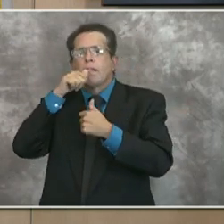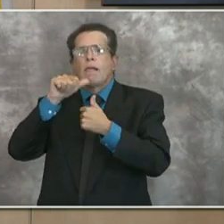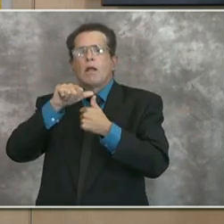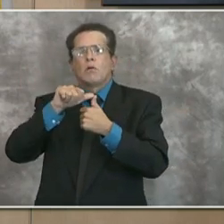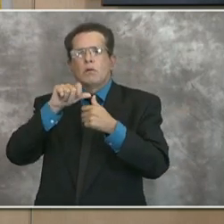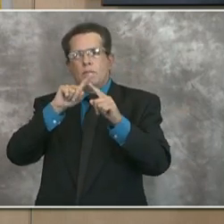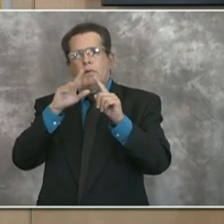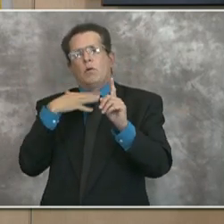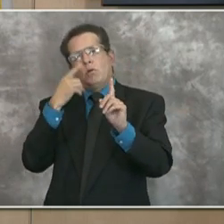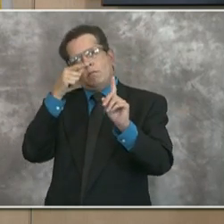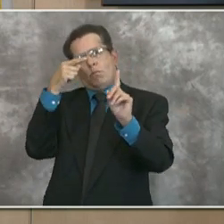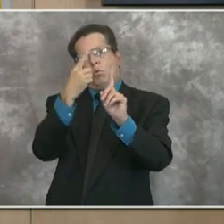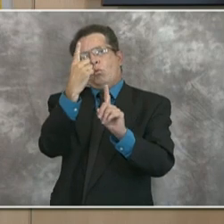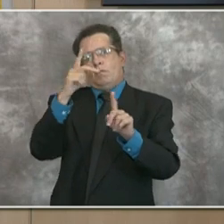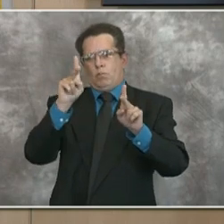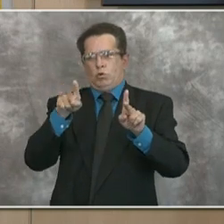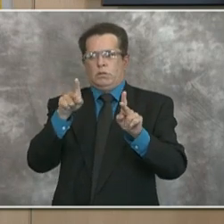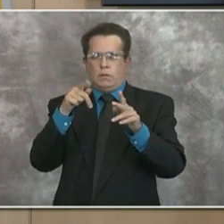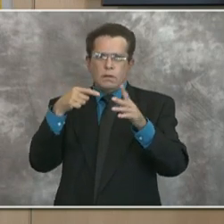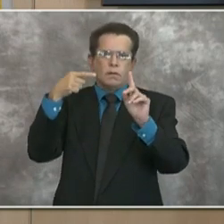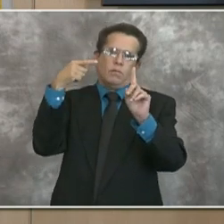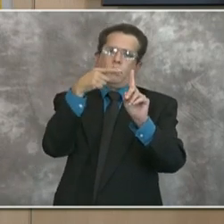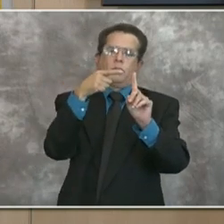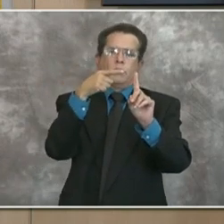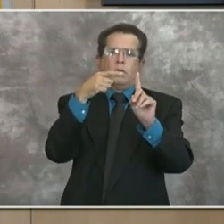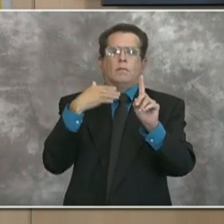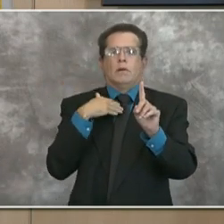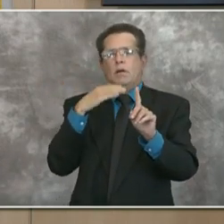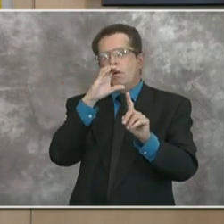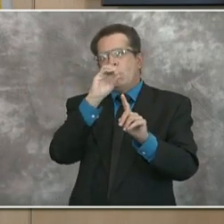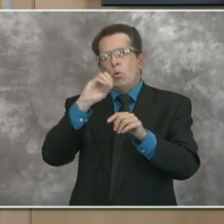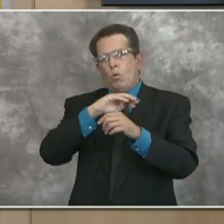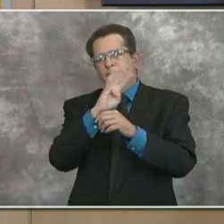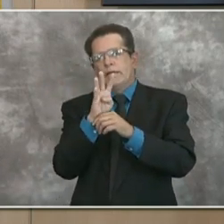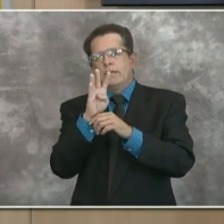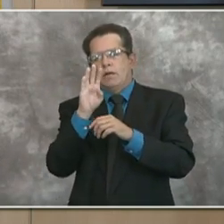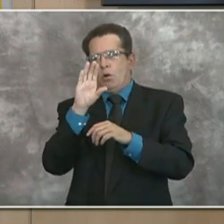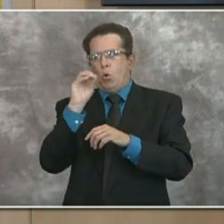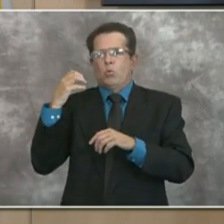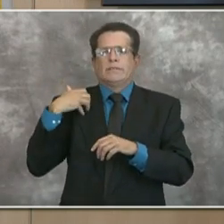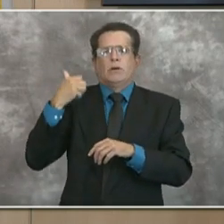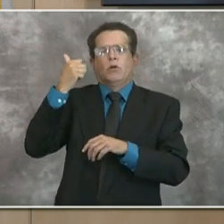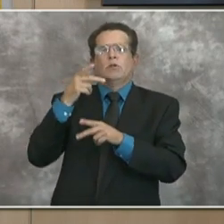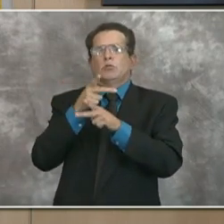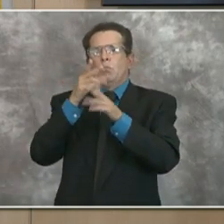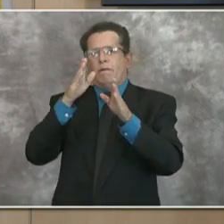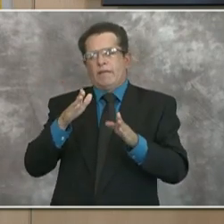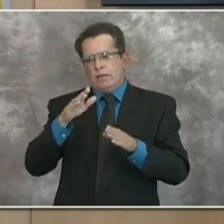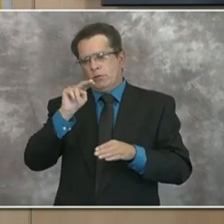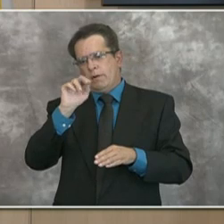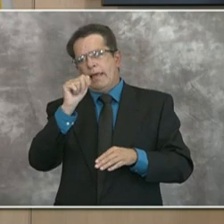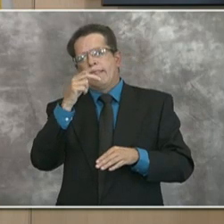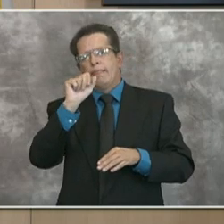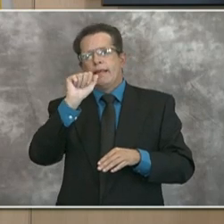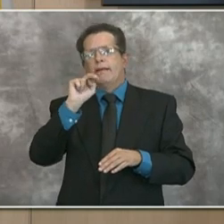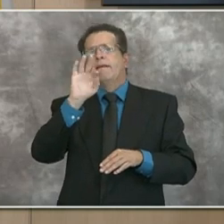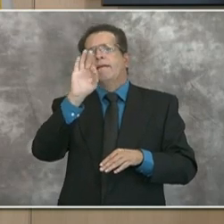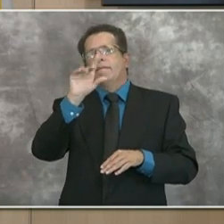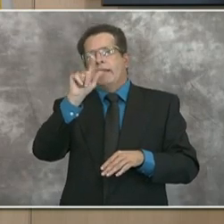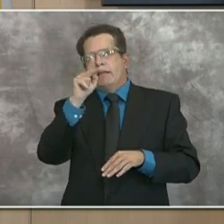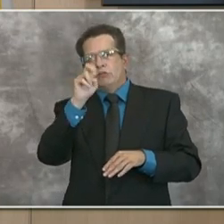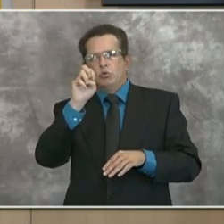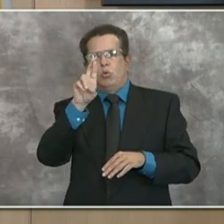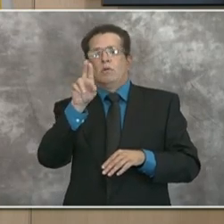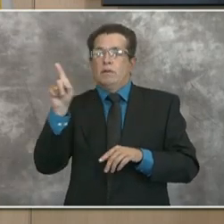want to highlight one individual in particular, my COVID subcommittee co-chair, Supervisor Nathan Fletcher, who was able to make